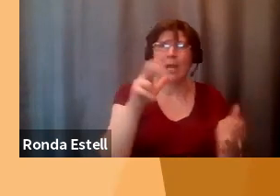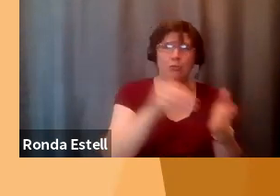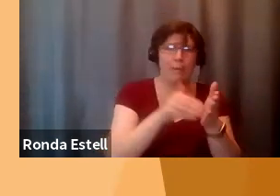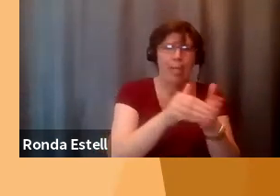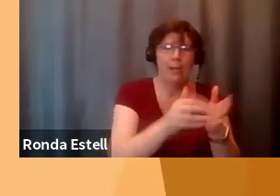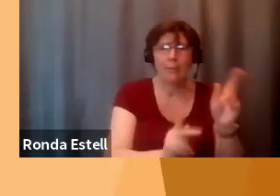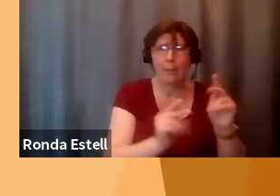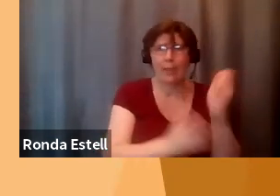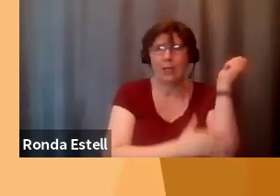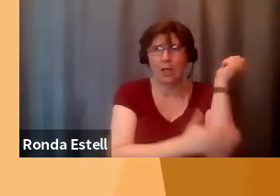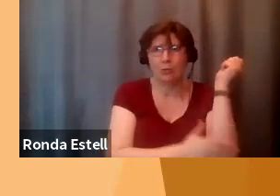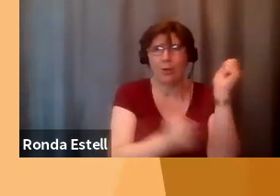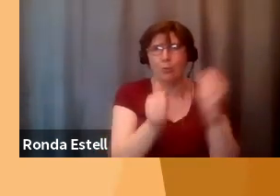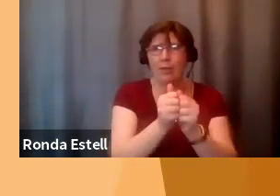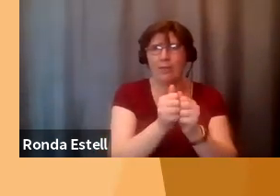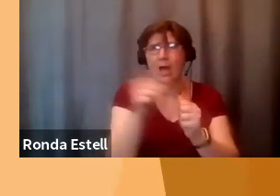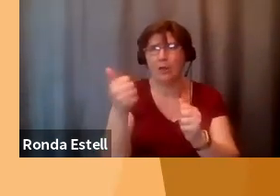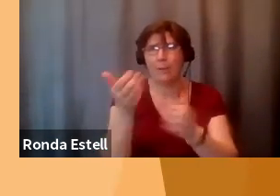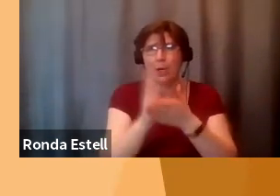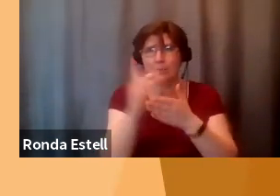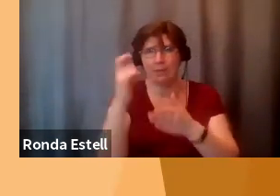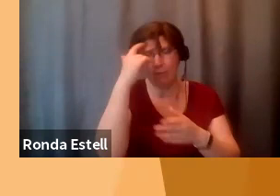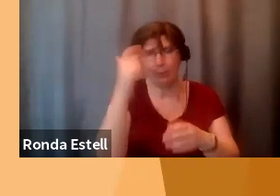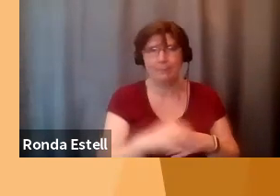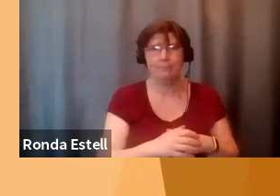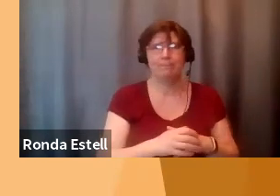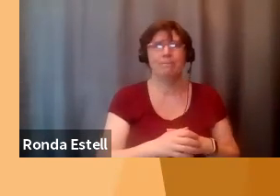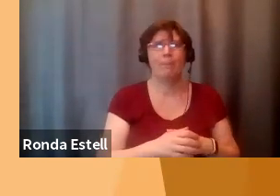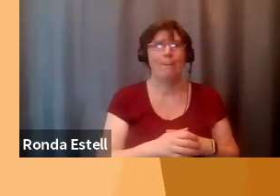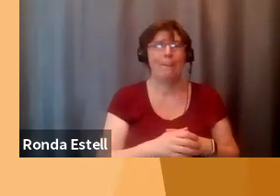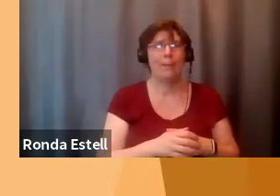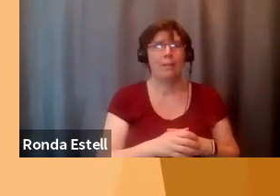country, with other parts of the government. Next slide.